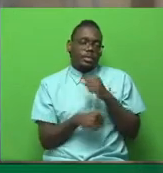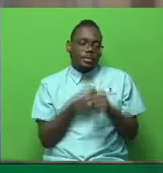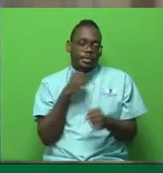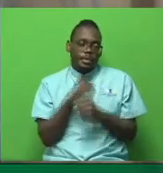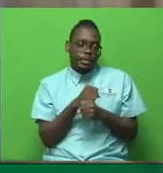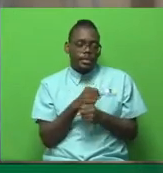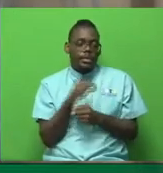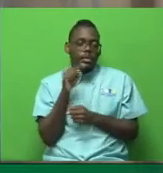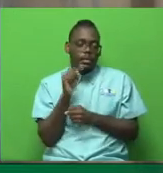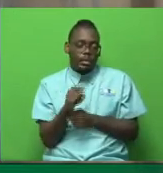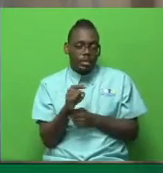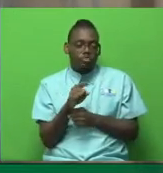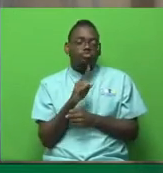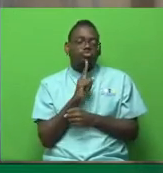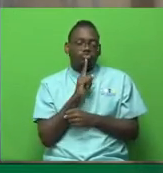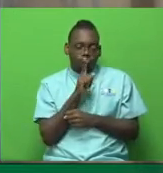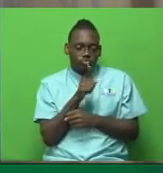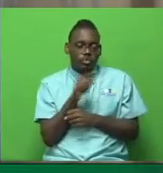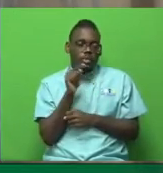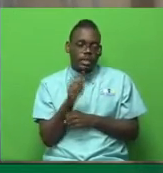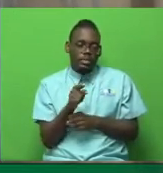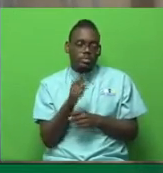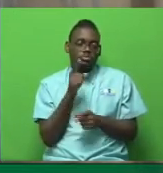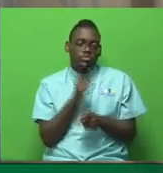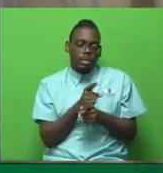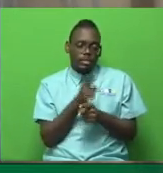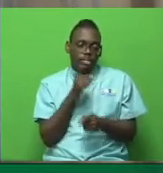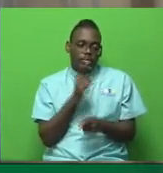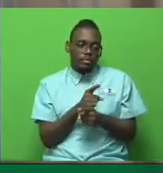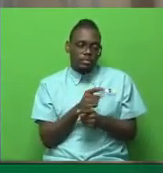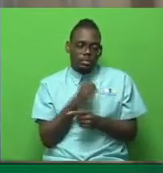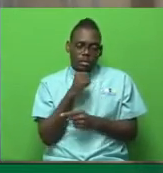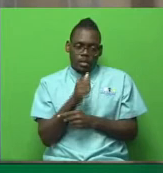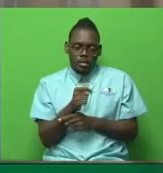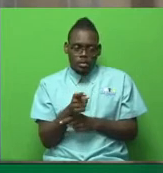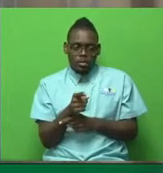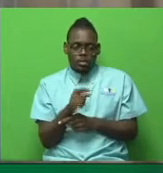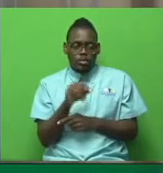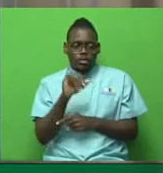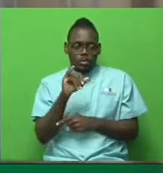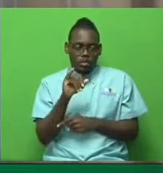but let me say another statistic with you madam speaker because that means that